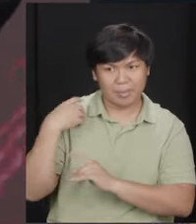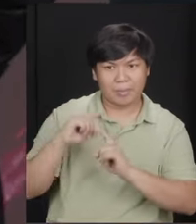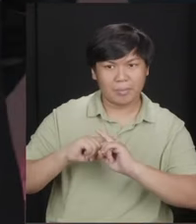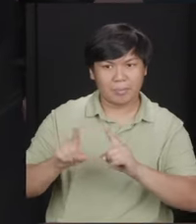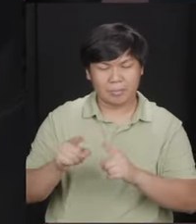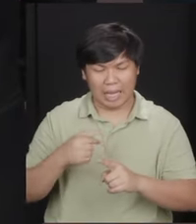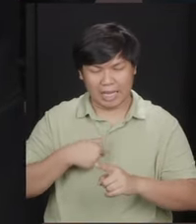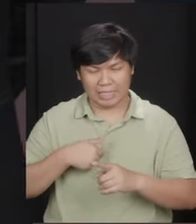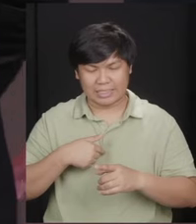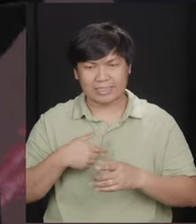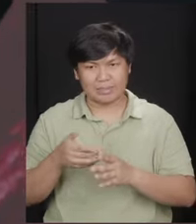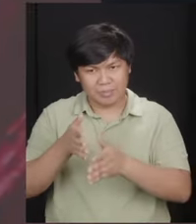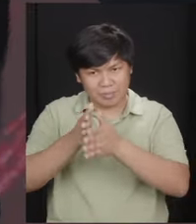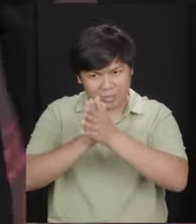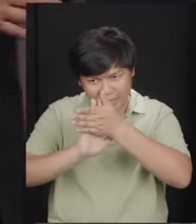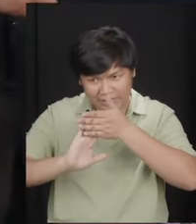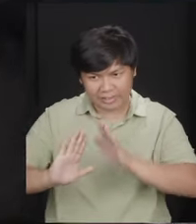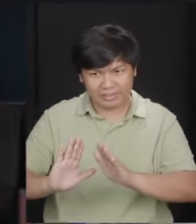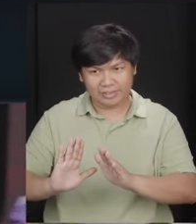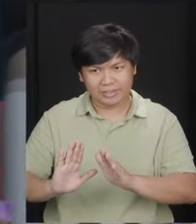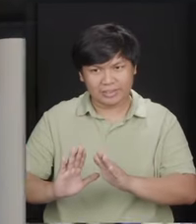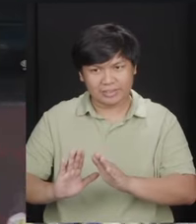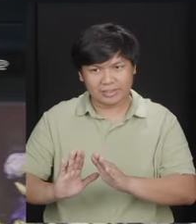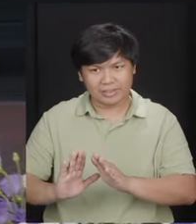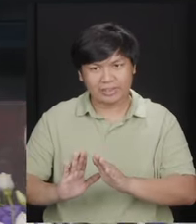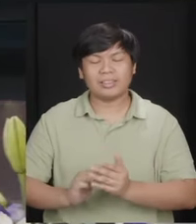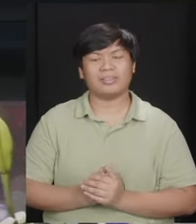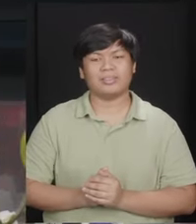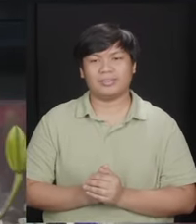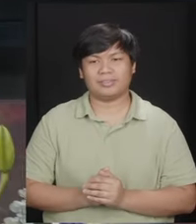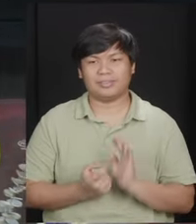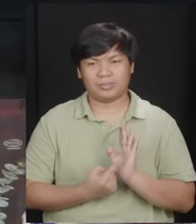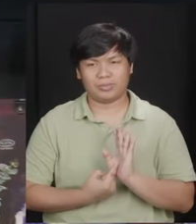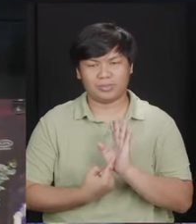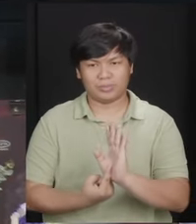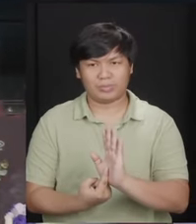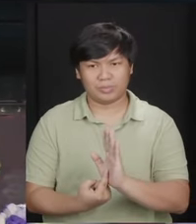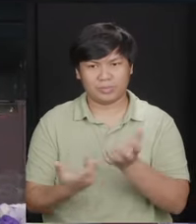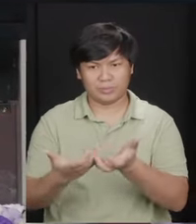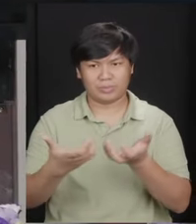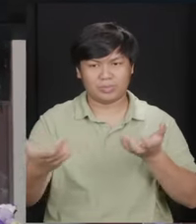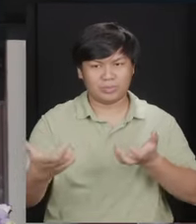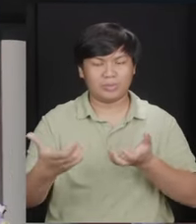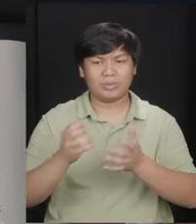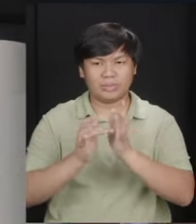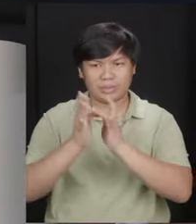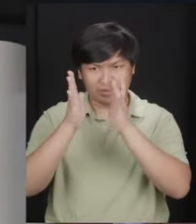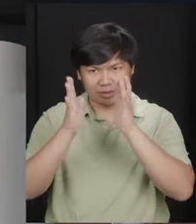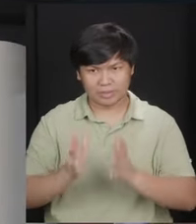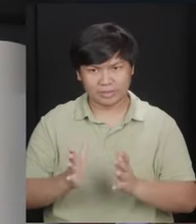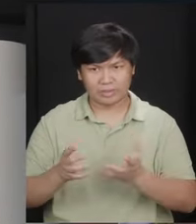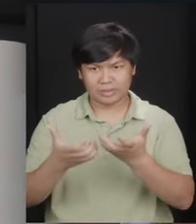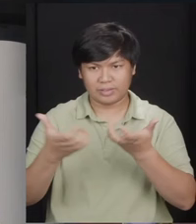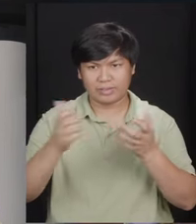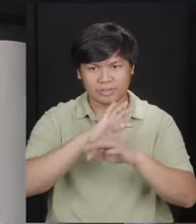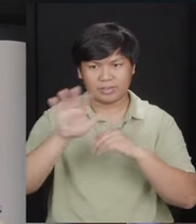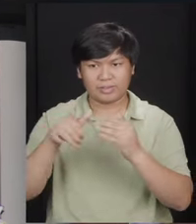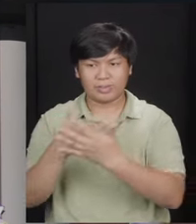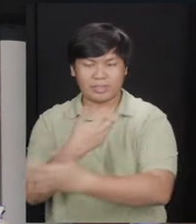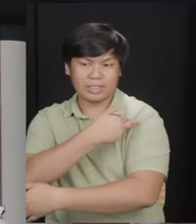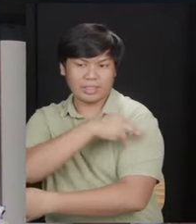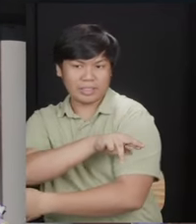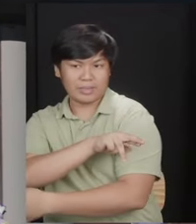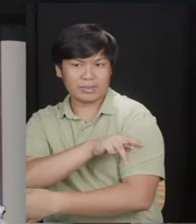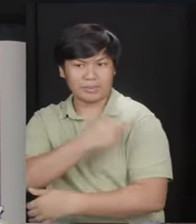inner peace. That's why this sets Christianity in the words of Christ apart from all other